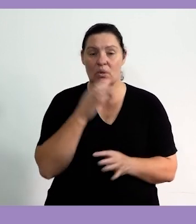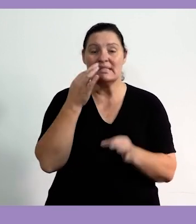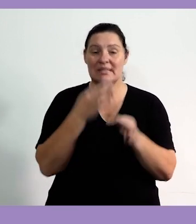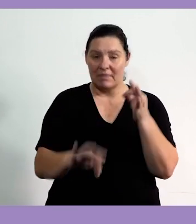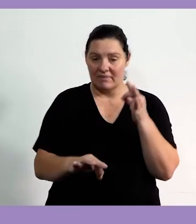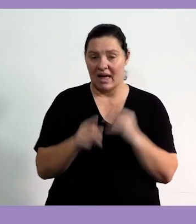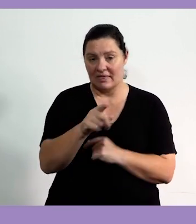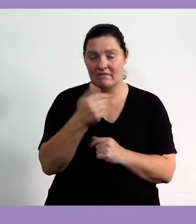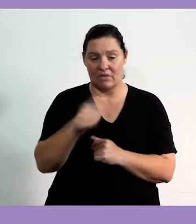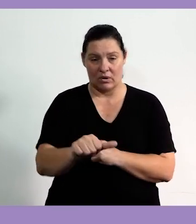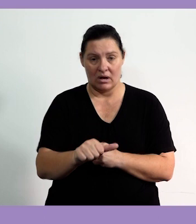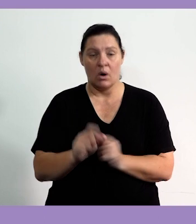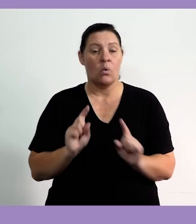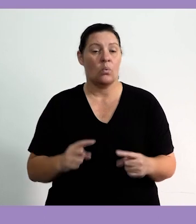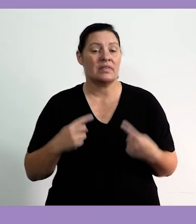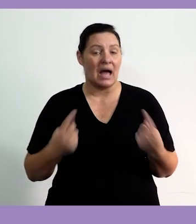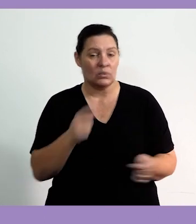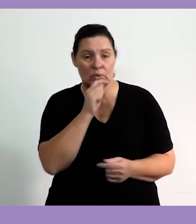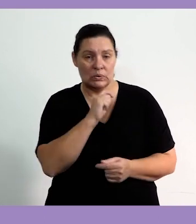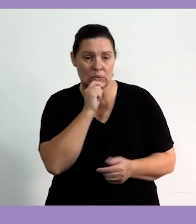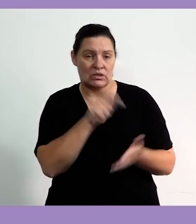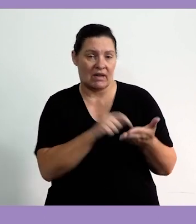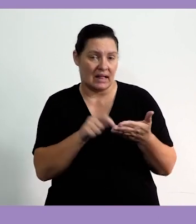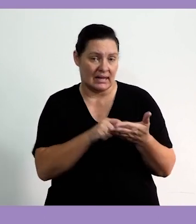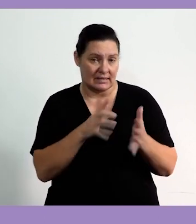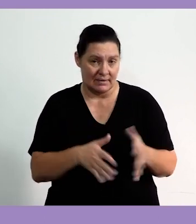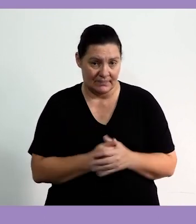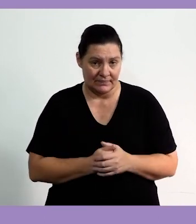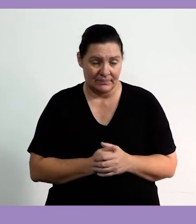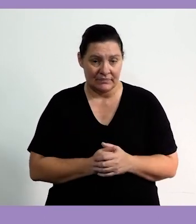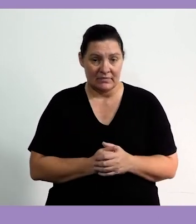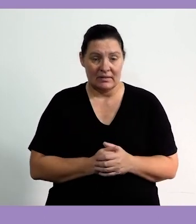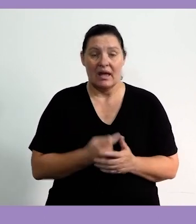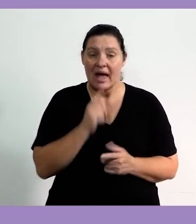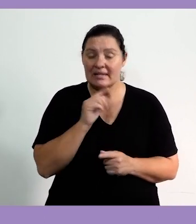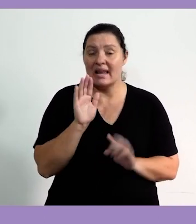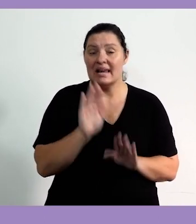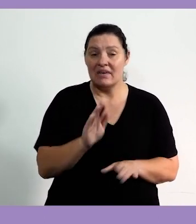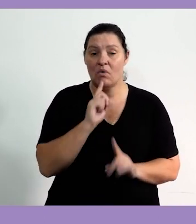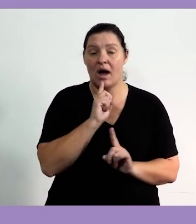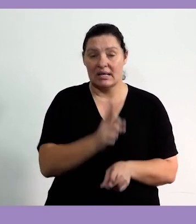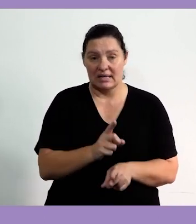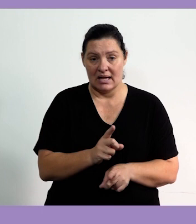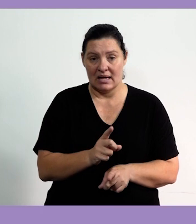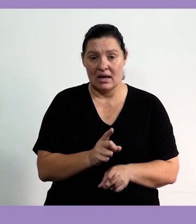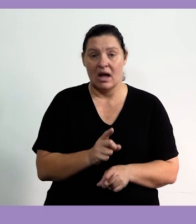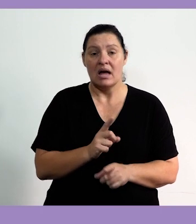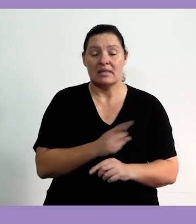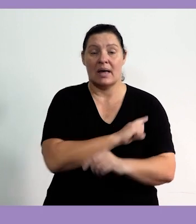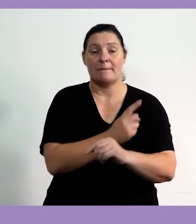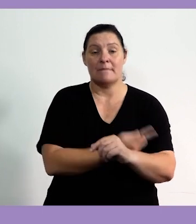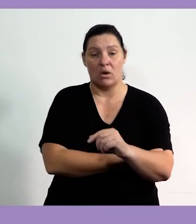So, simplify the following without the use of a calculator and leave your